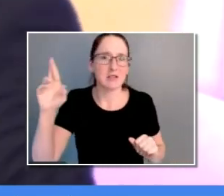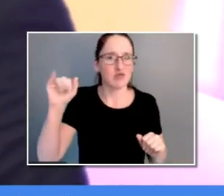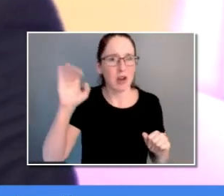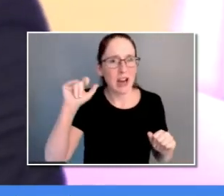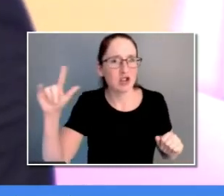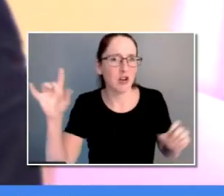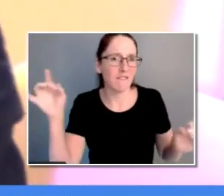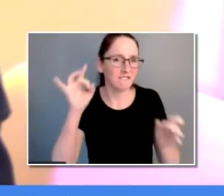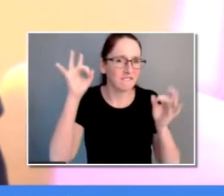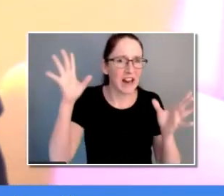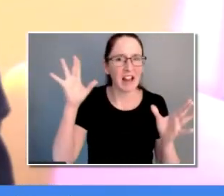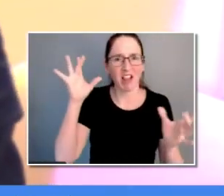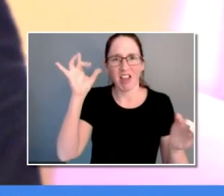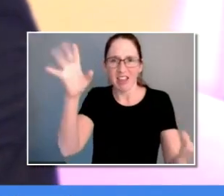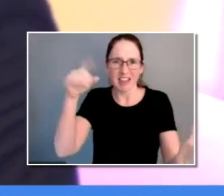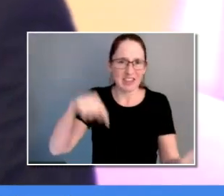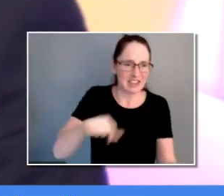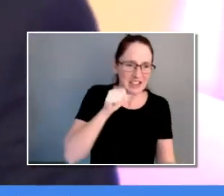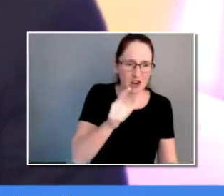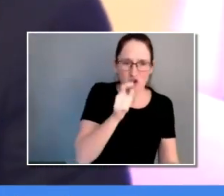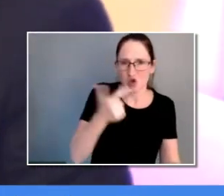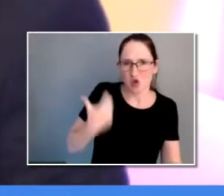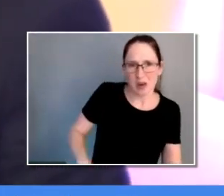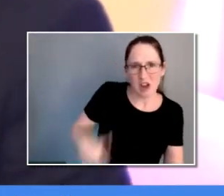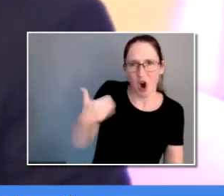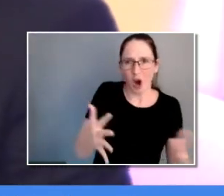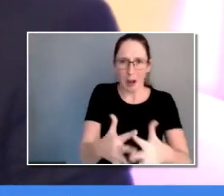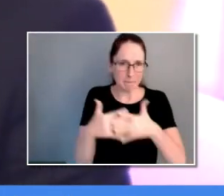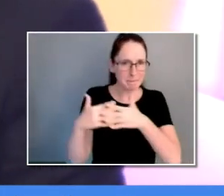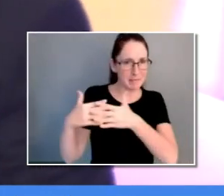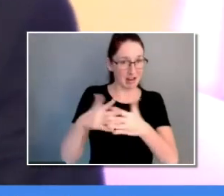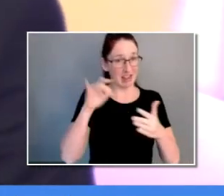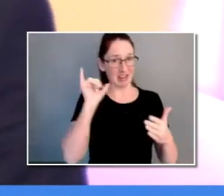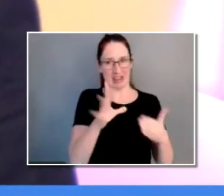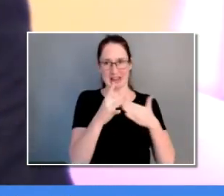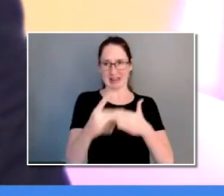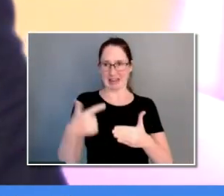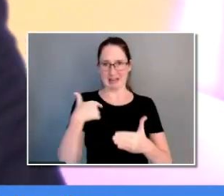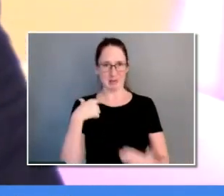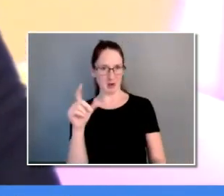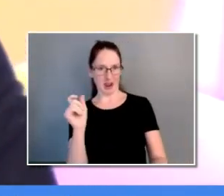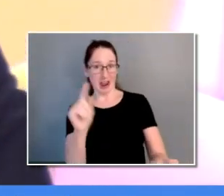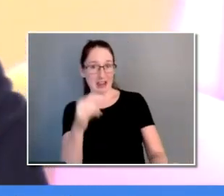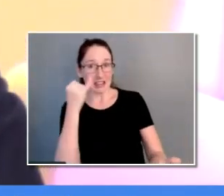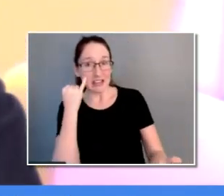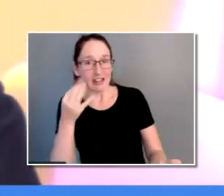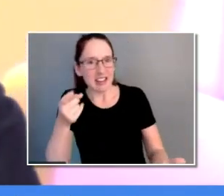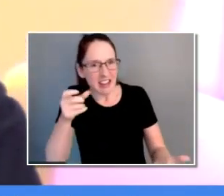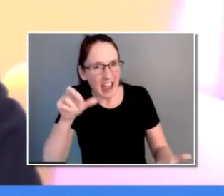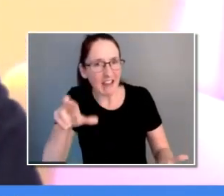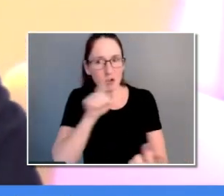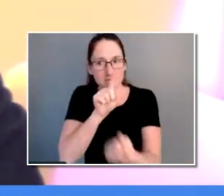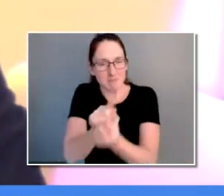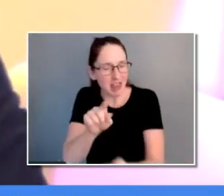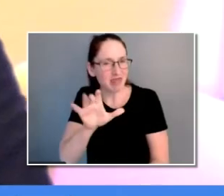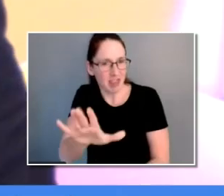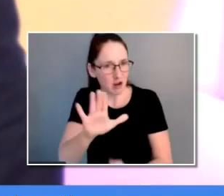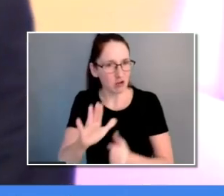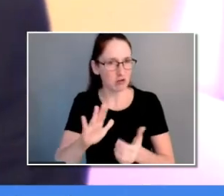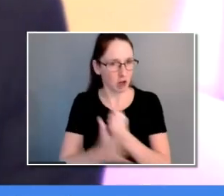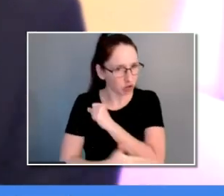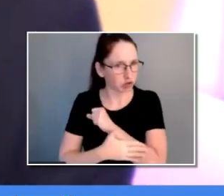say, this is not who we are, America, which leads me to ask them if they have ever met their country.